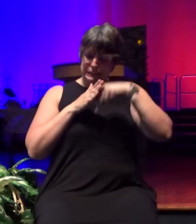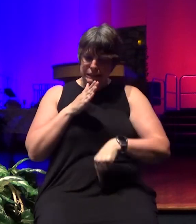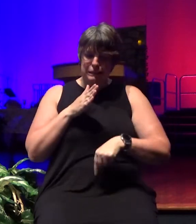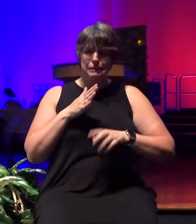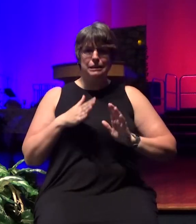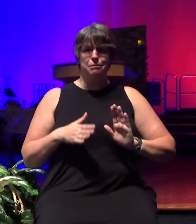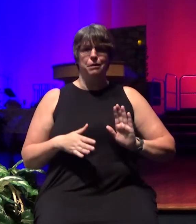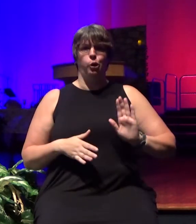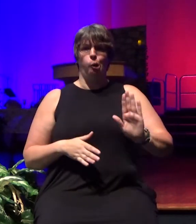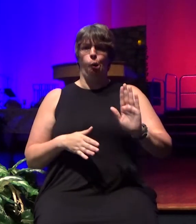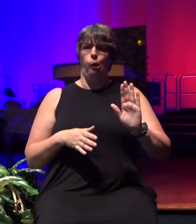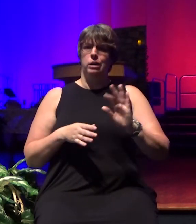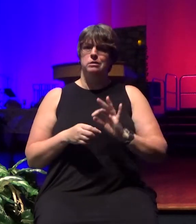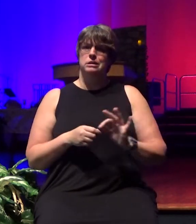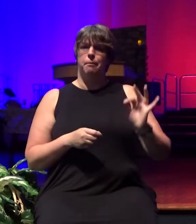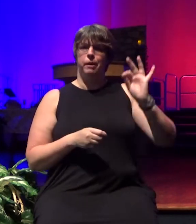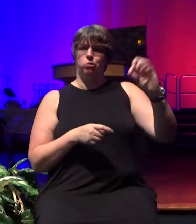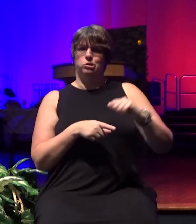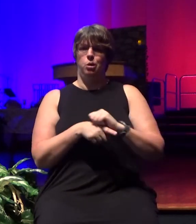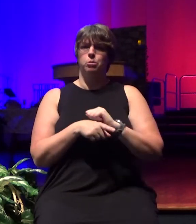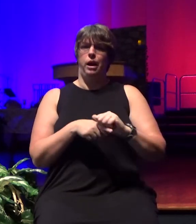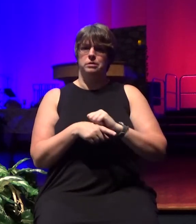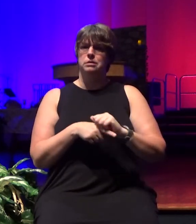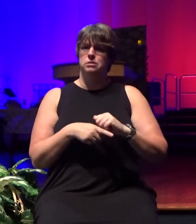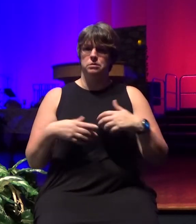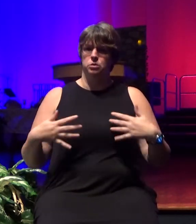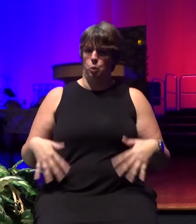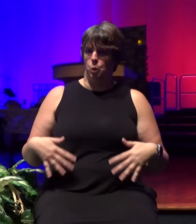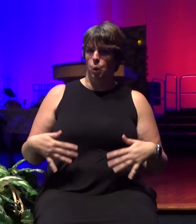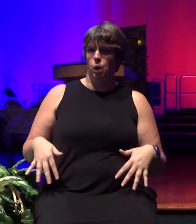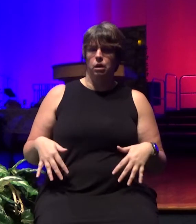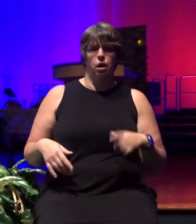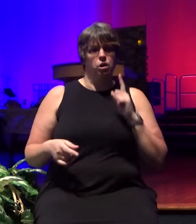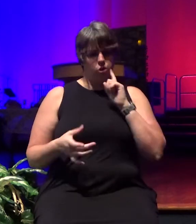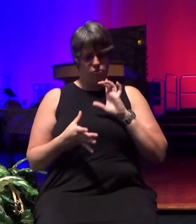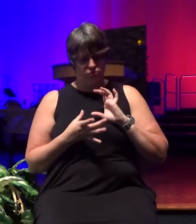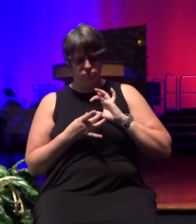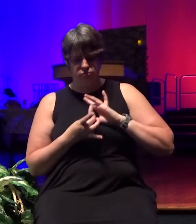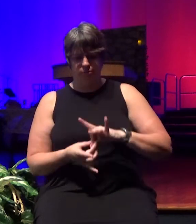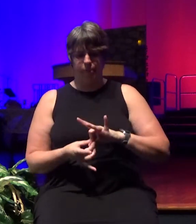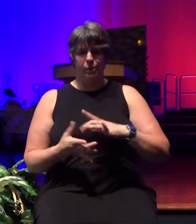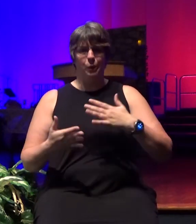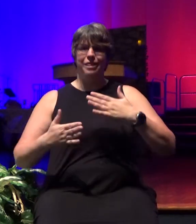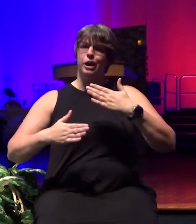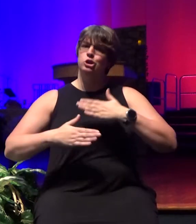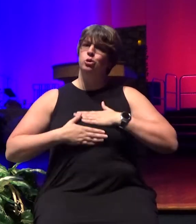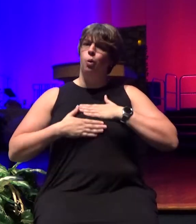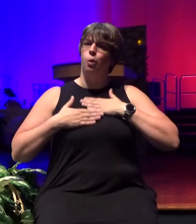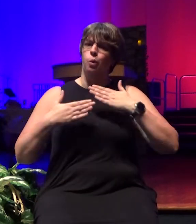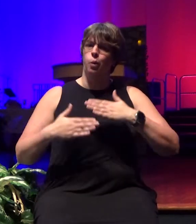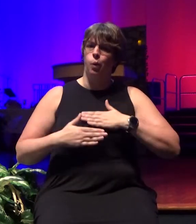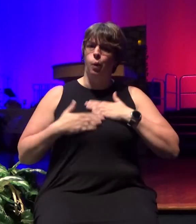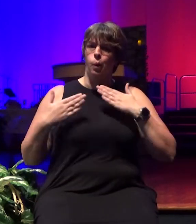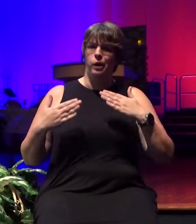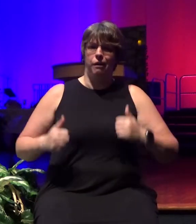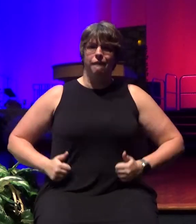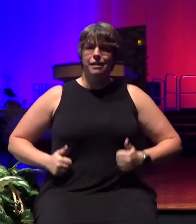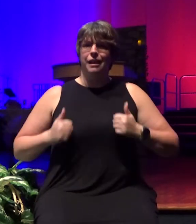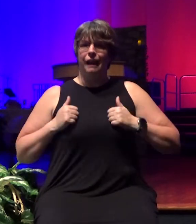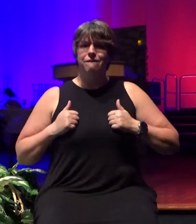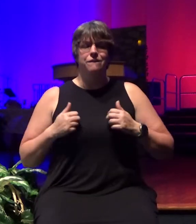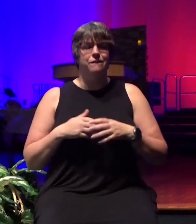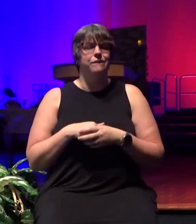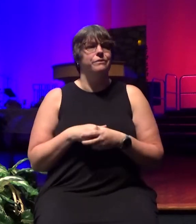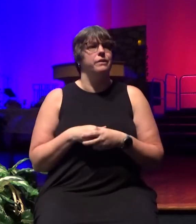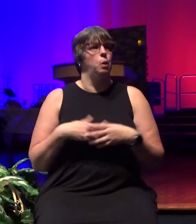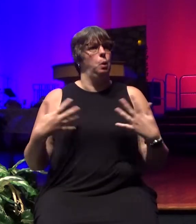practices, and reconnect with the joy of life. They're really beautiful, a lot of fun, and